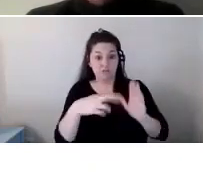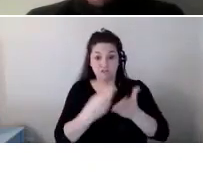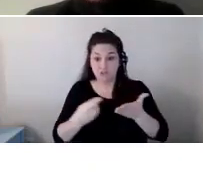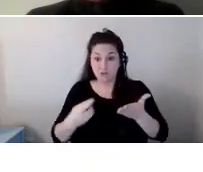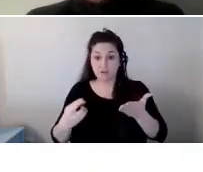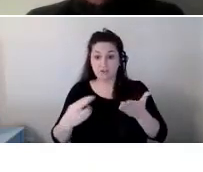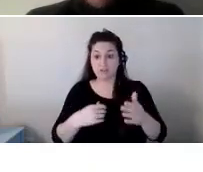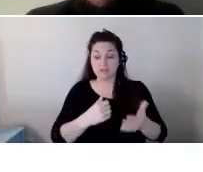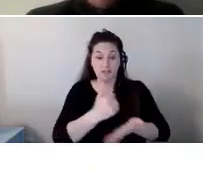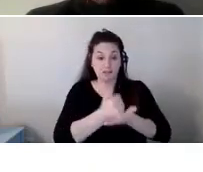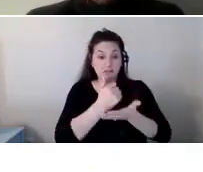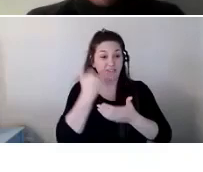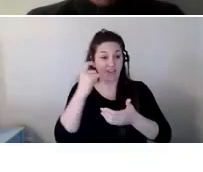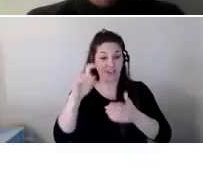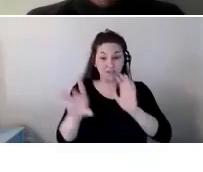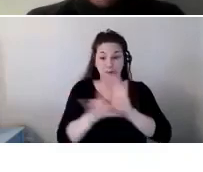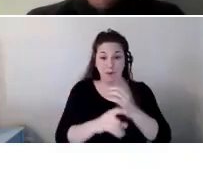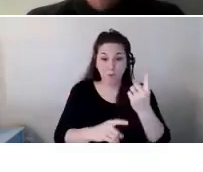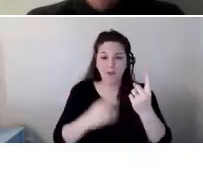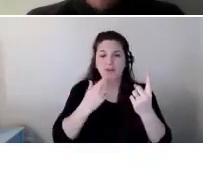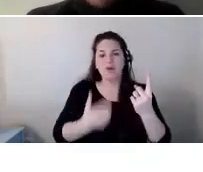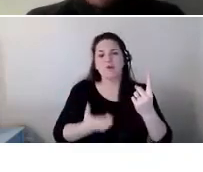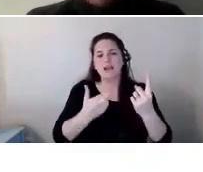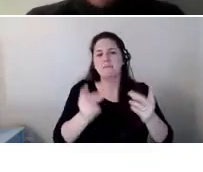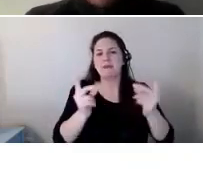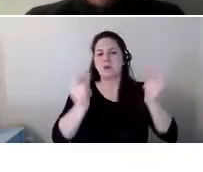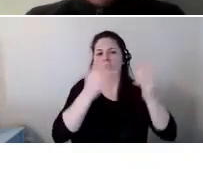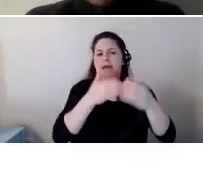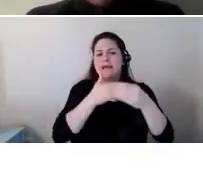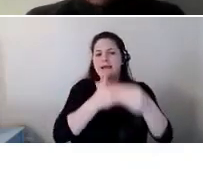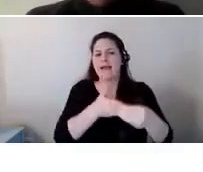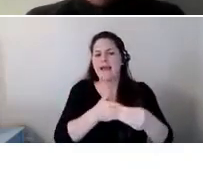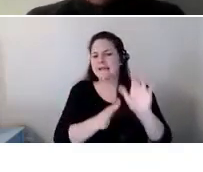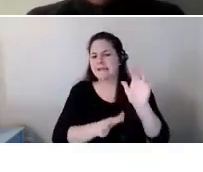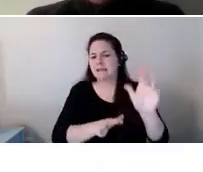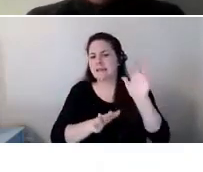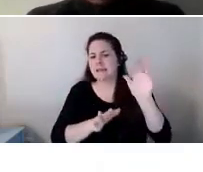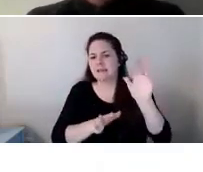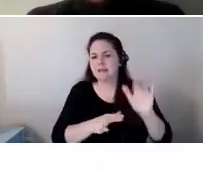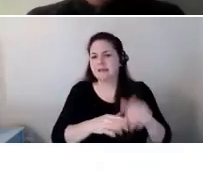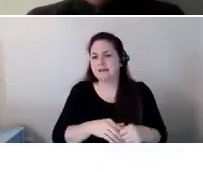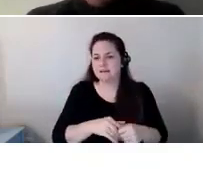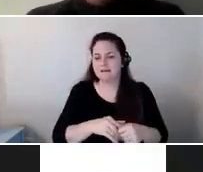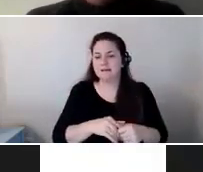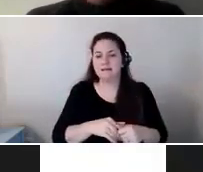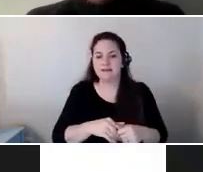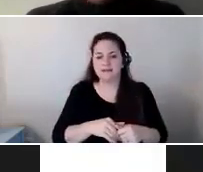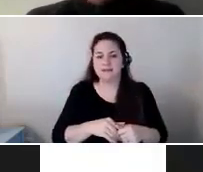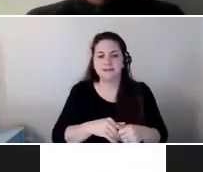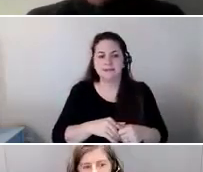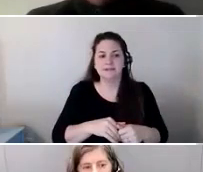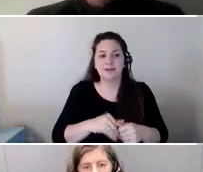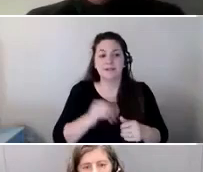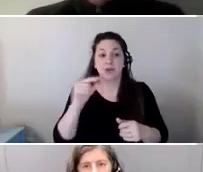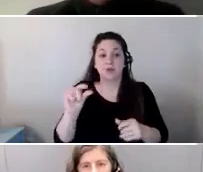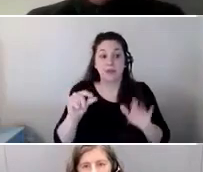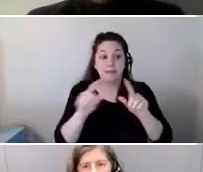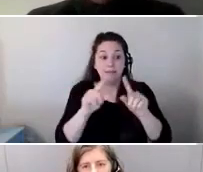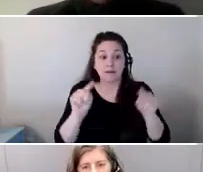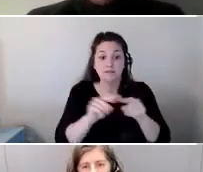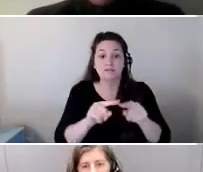if you have to choose one, I would recommend the quick guide. Click the big green button, choose your